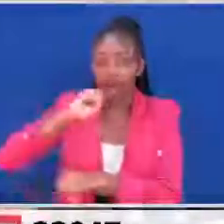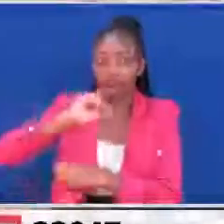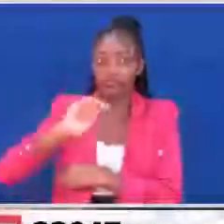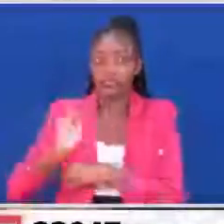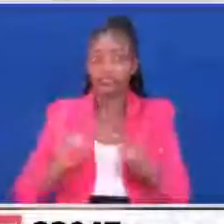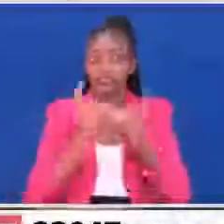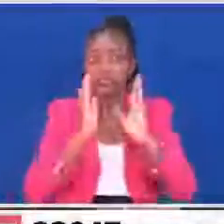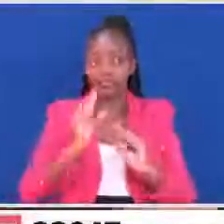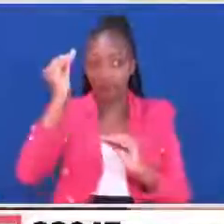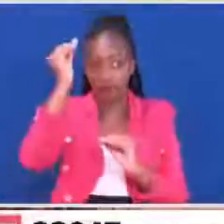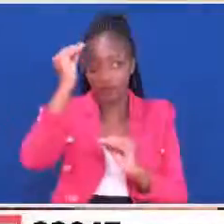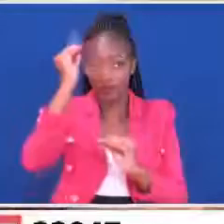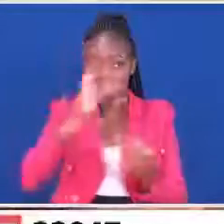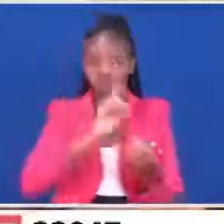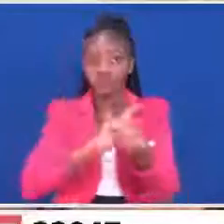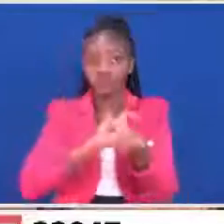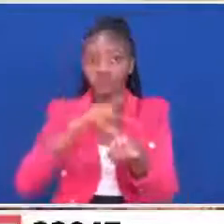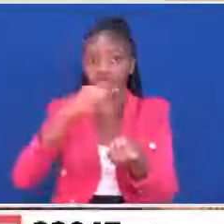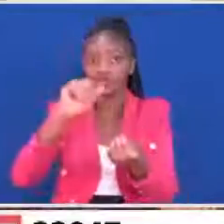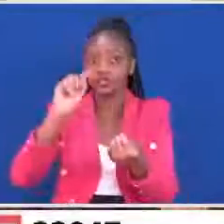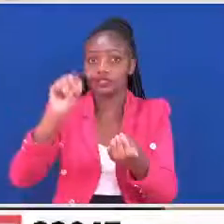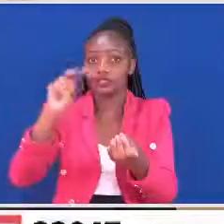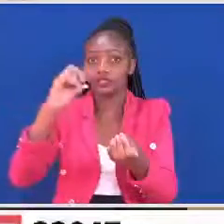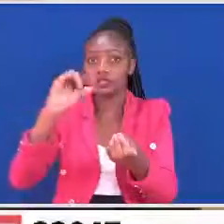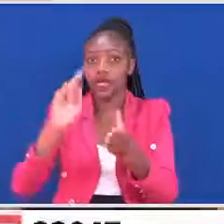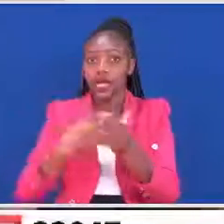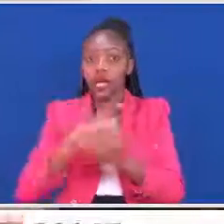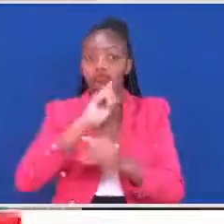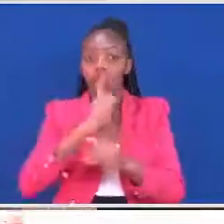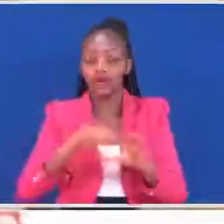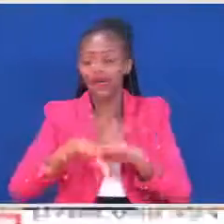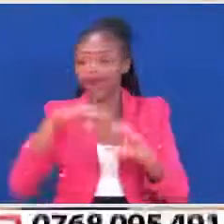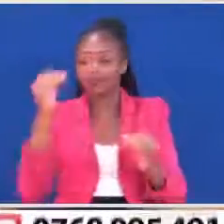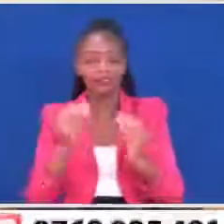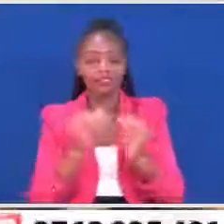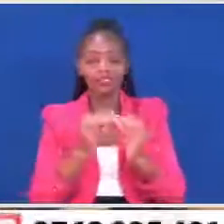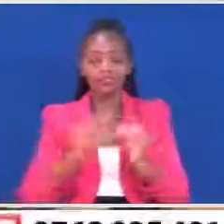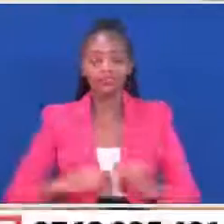of Education, Dr. Gitonga Mbaka, and ordered him out of the meeting.